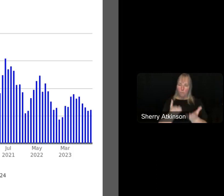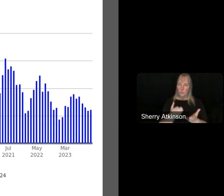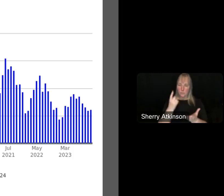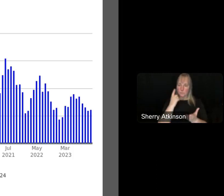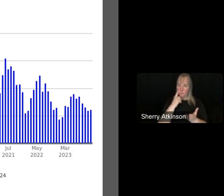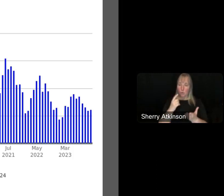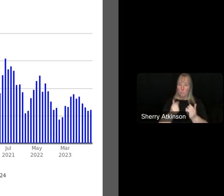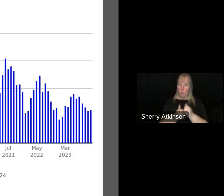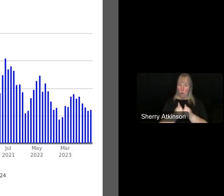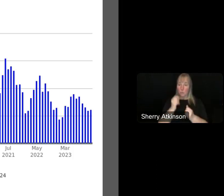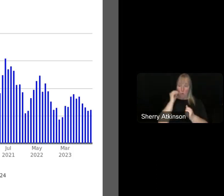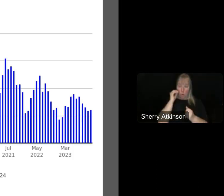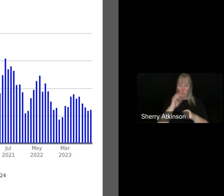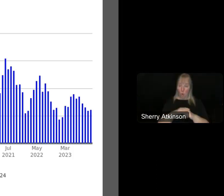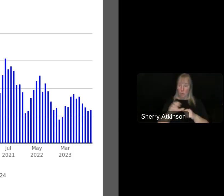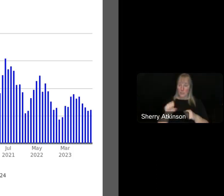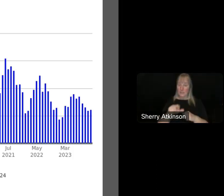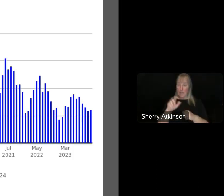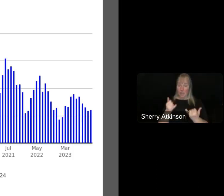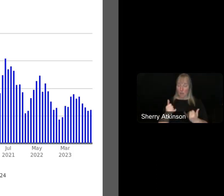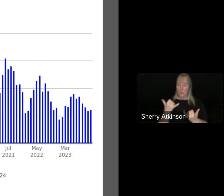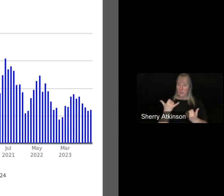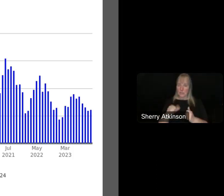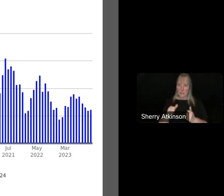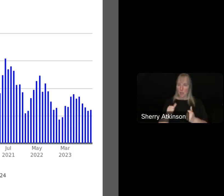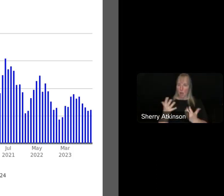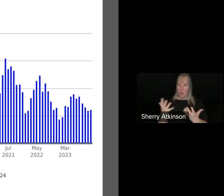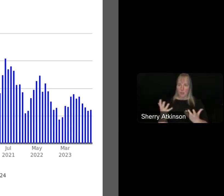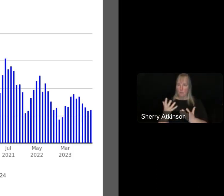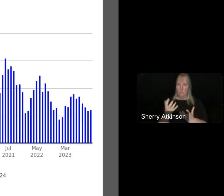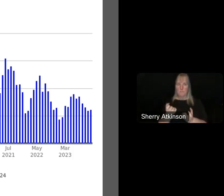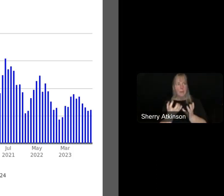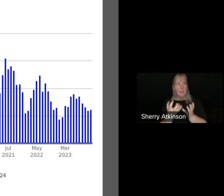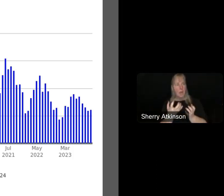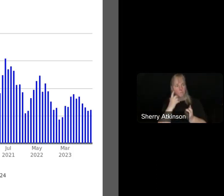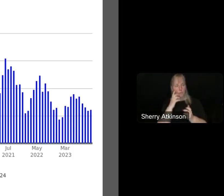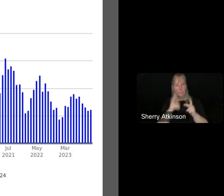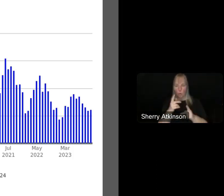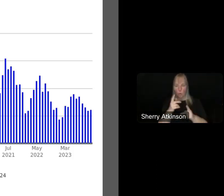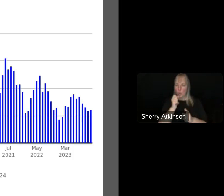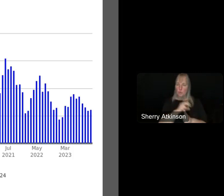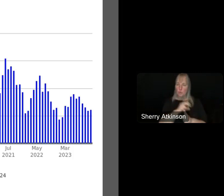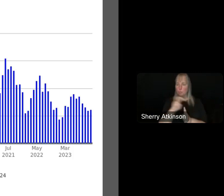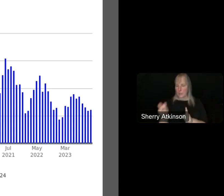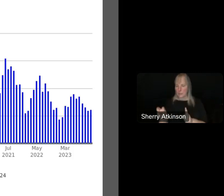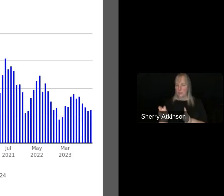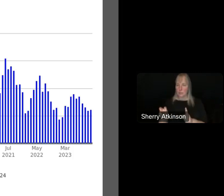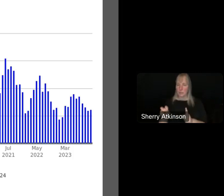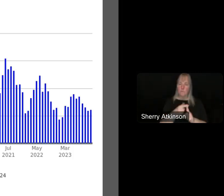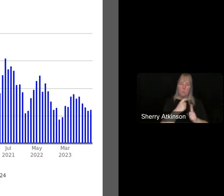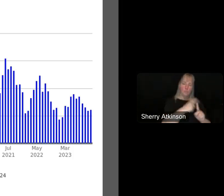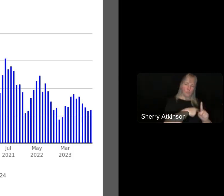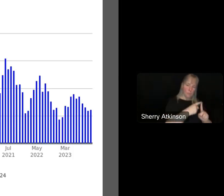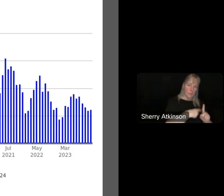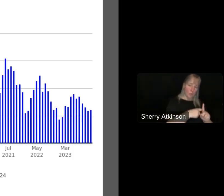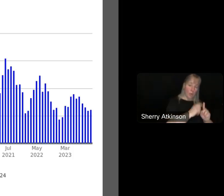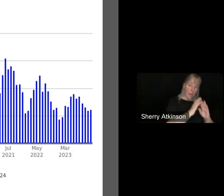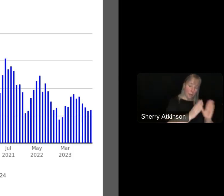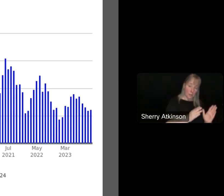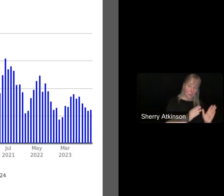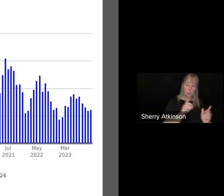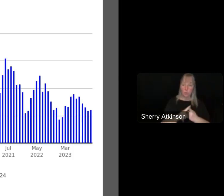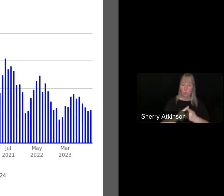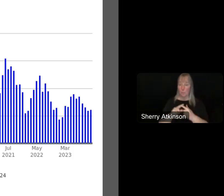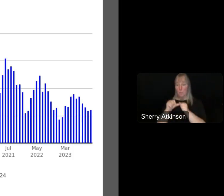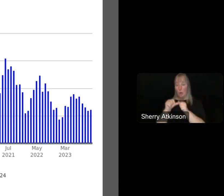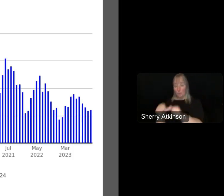now, there's still a big pent up demand for people who want to transition out of rental housing into permanent housing.